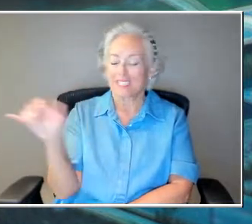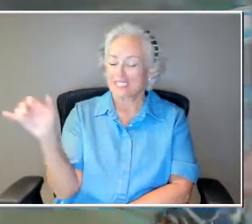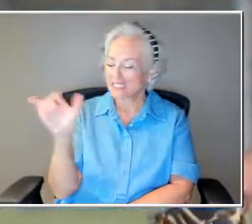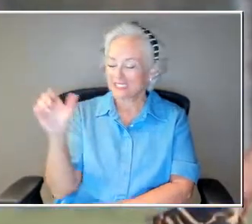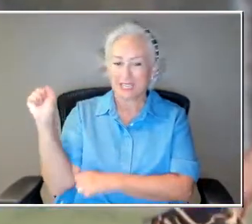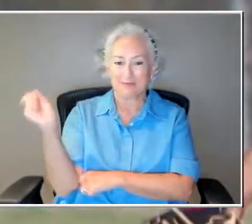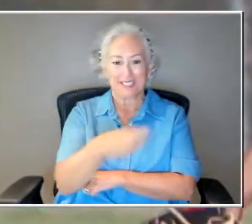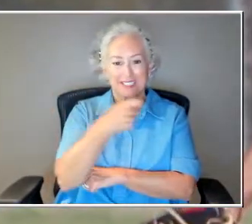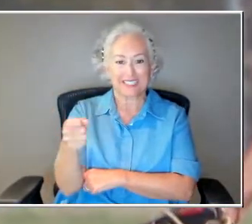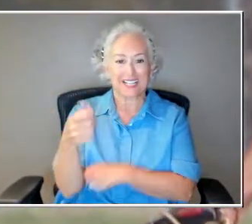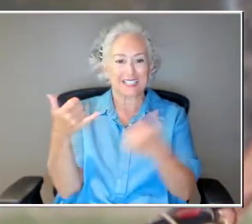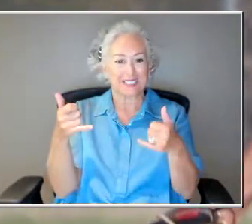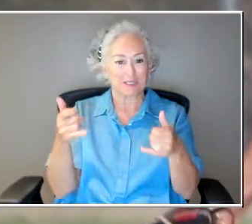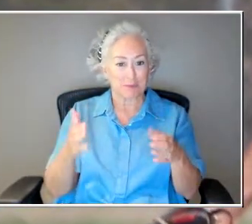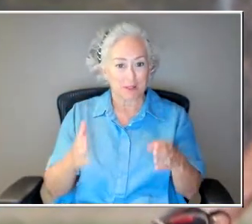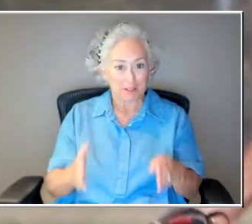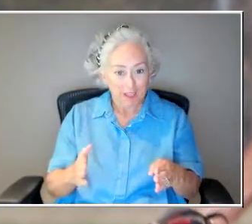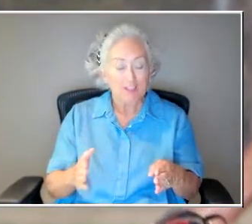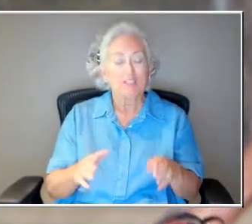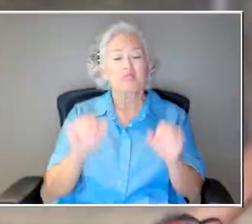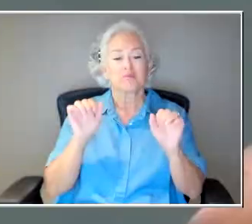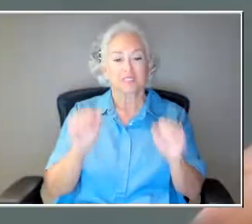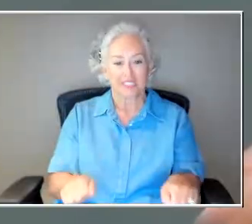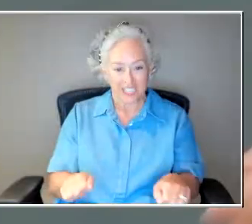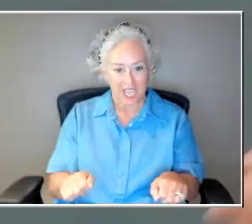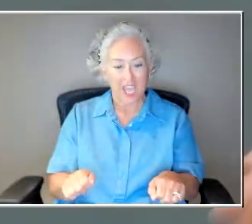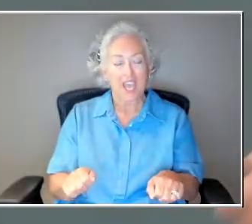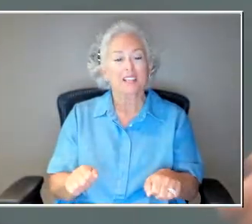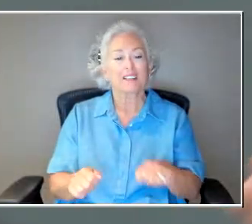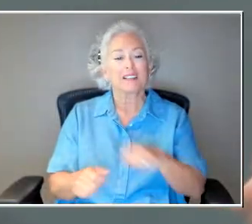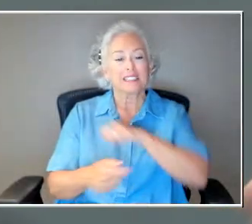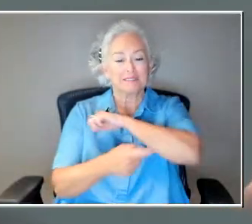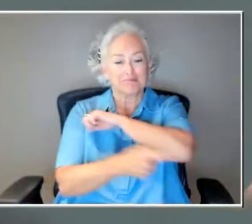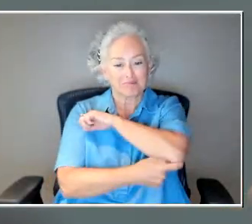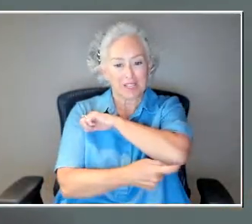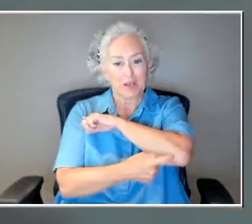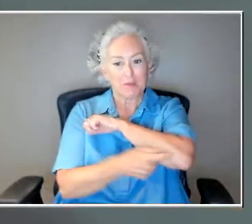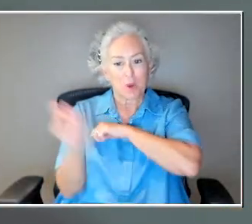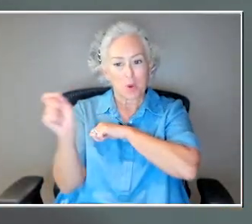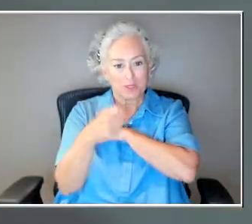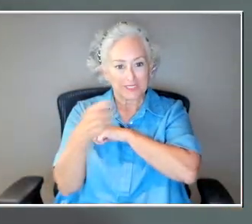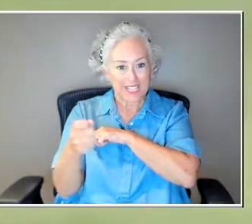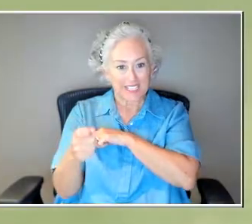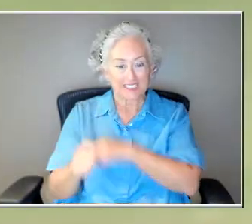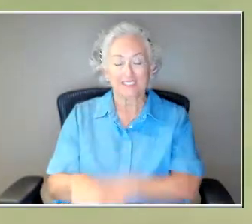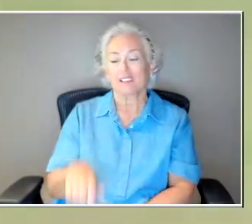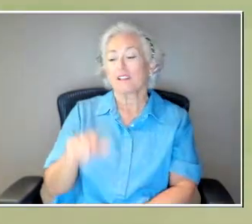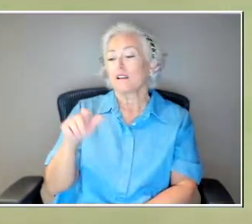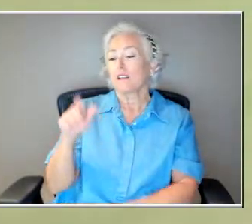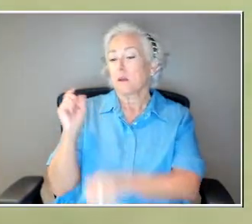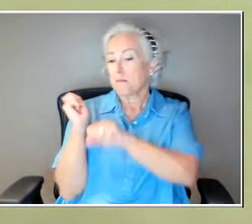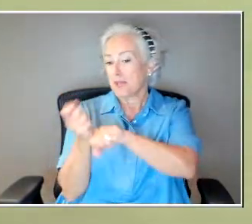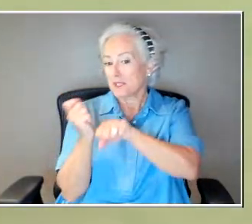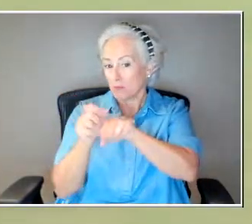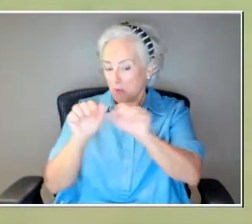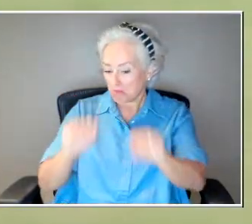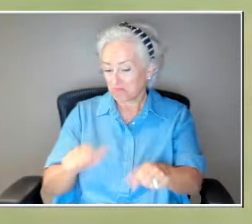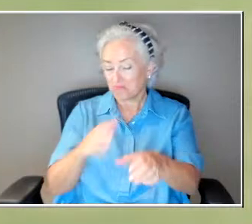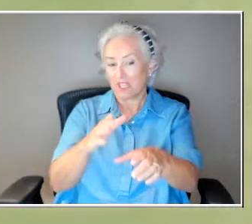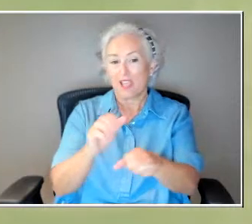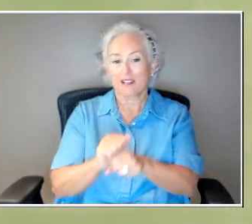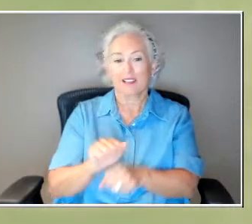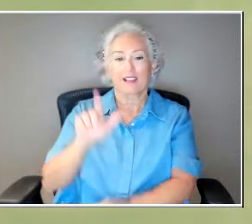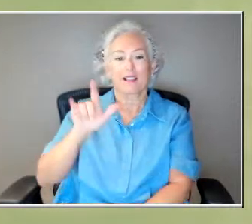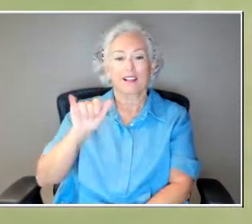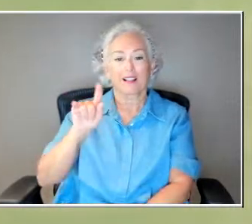elbow, did you know young baseball players can get a little league shoulder? Little league shoulder comes if you're throwing as hard and as often